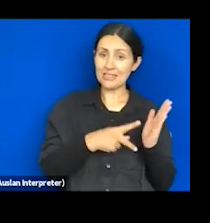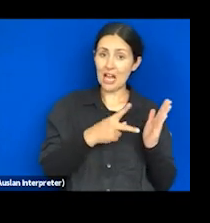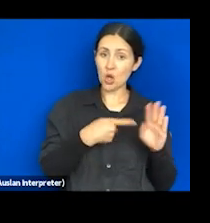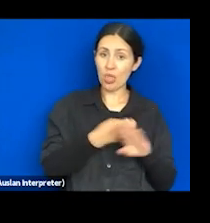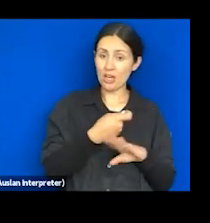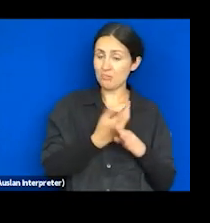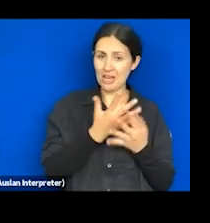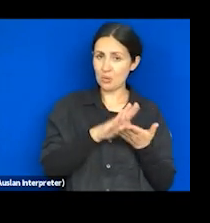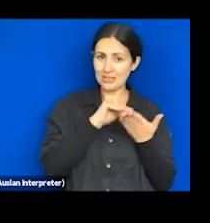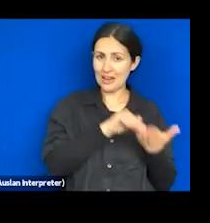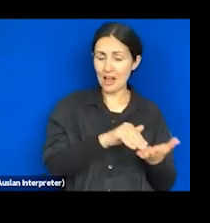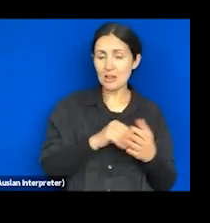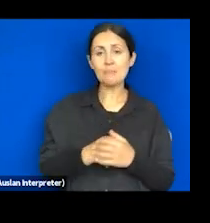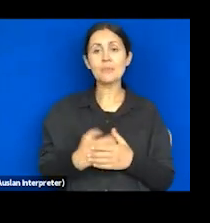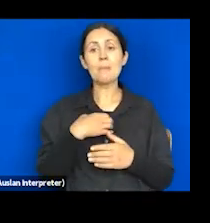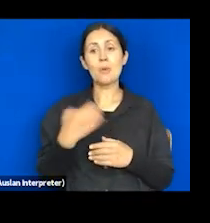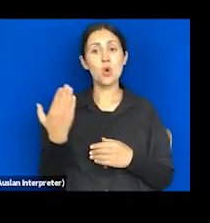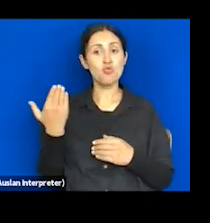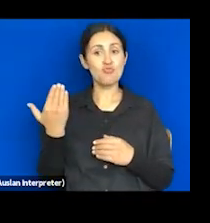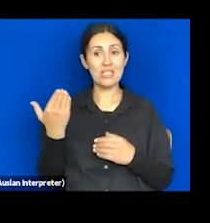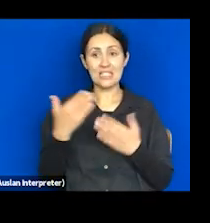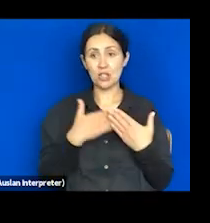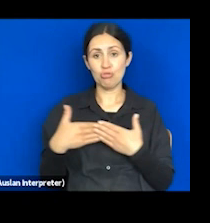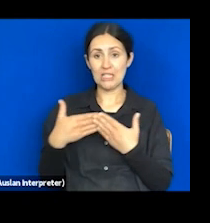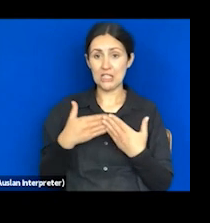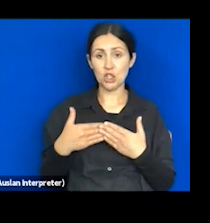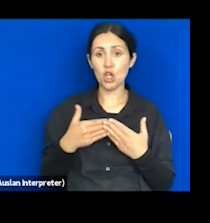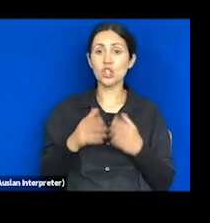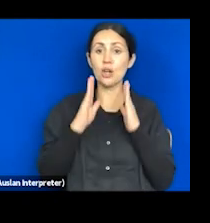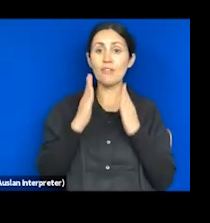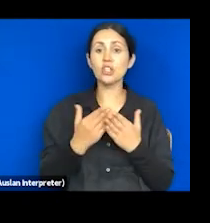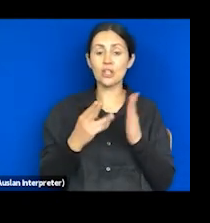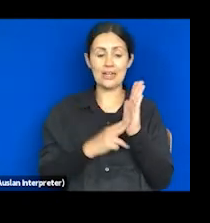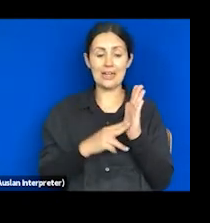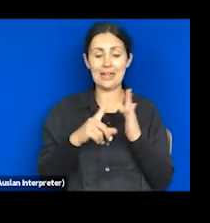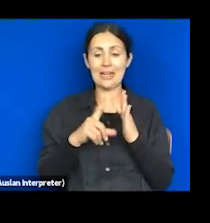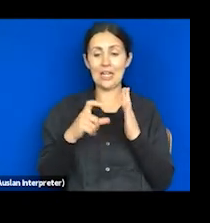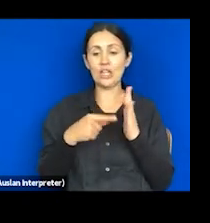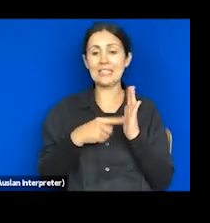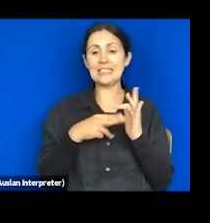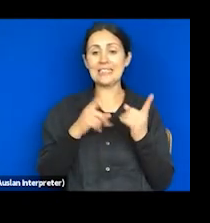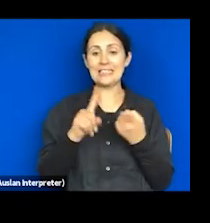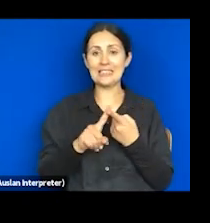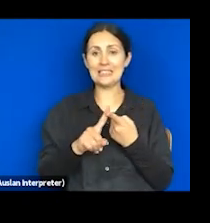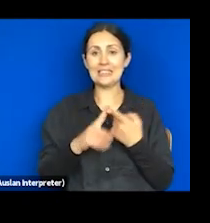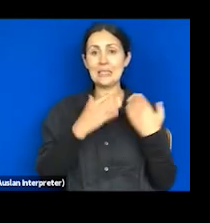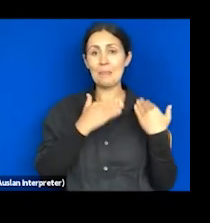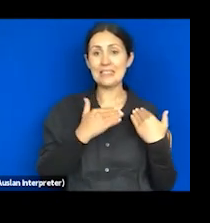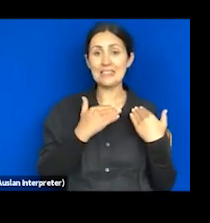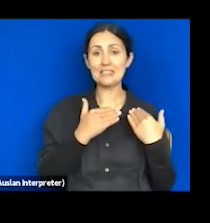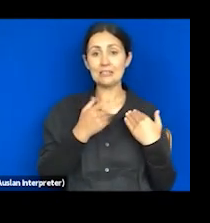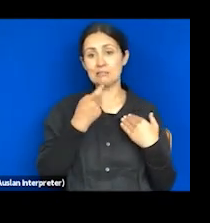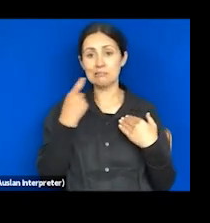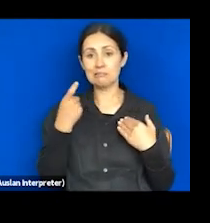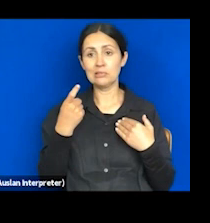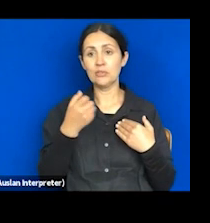And there was another more recent open-labeled study looking at nicotine dependence, following up for 6,